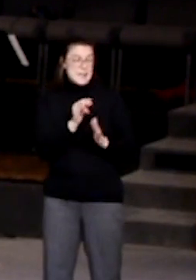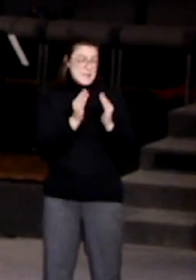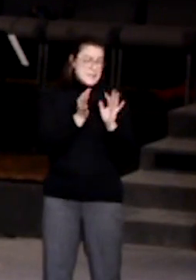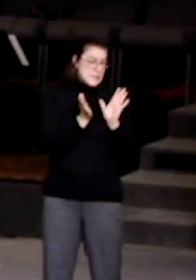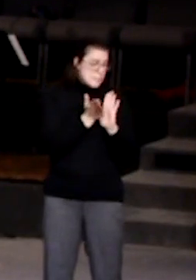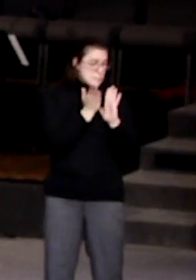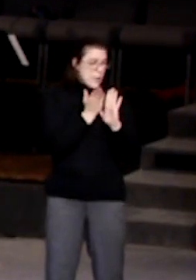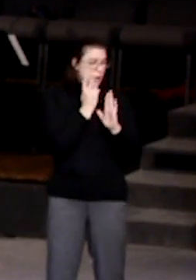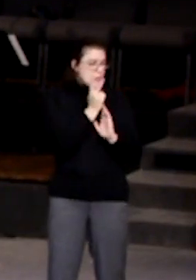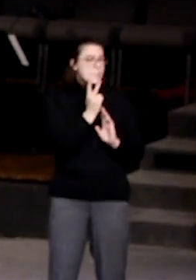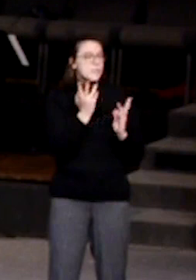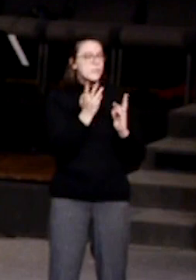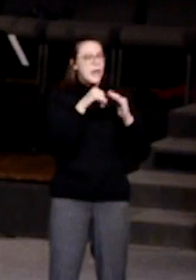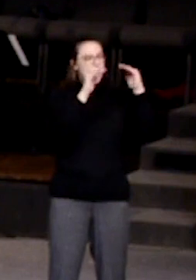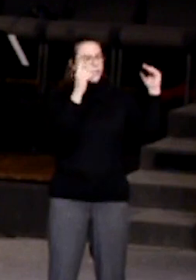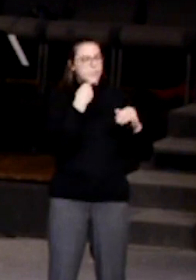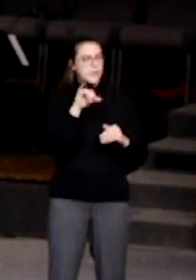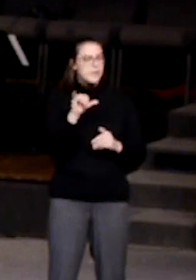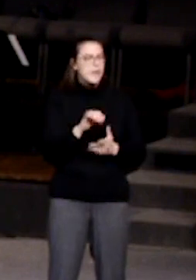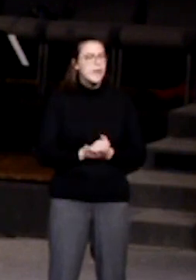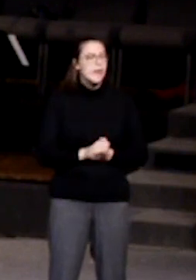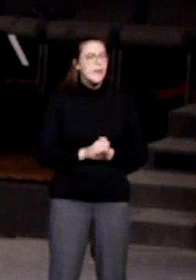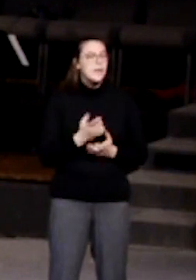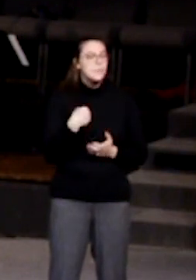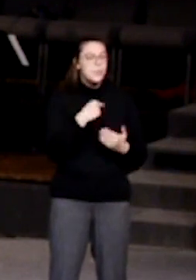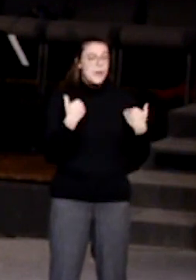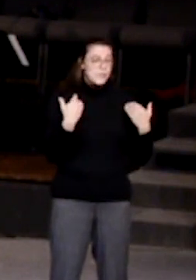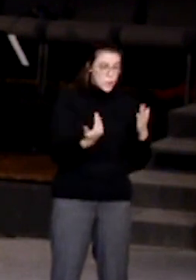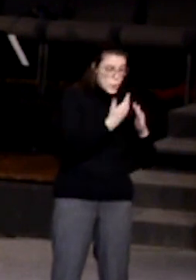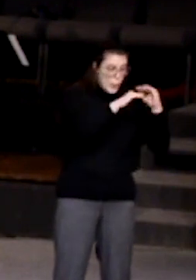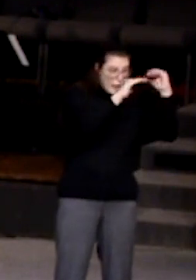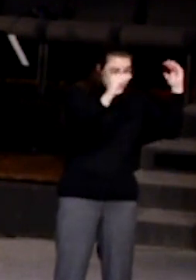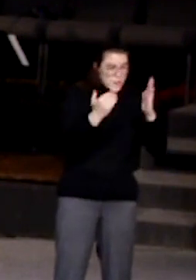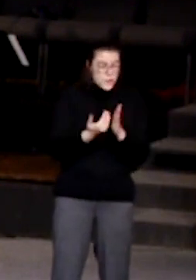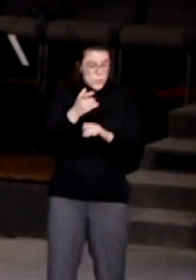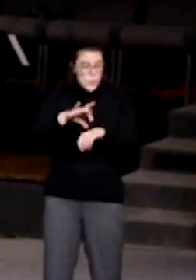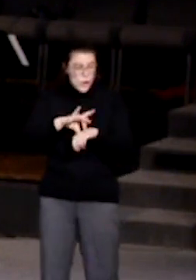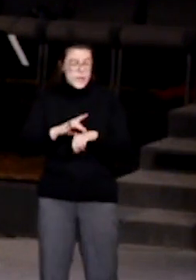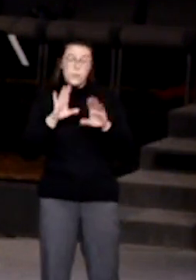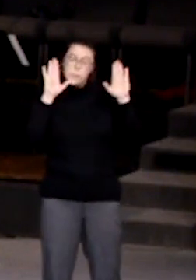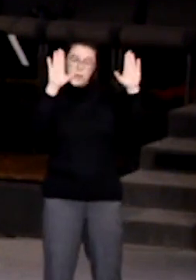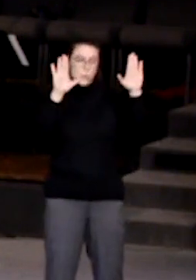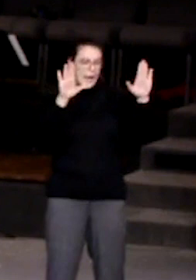going to look like. And I think it's out there. It's going to come back. It's going to come down to earth. We're going to have a new heaven, a new earth, and it's going to be great.